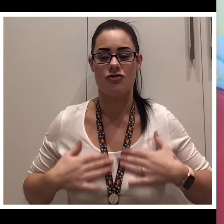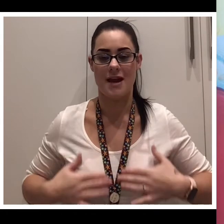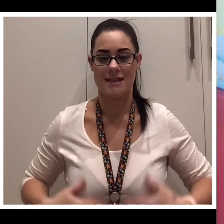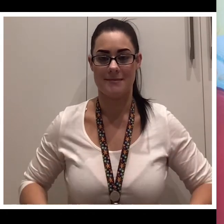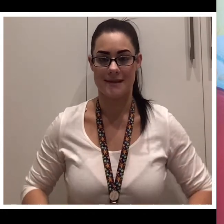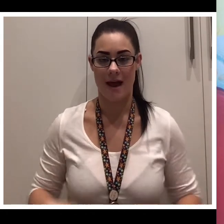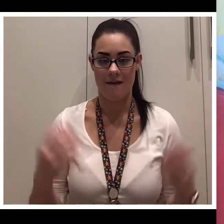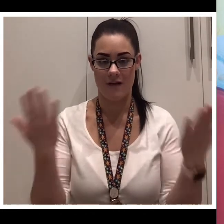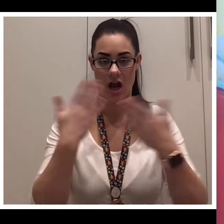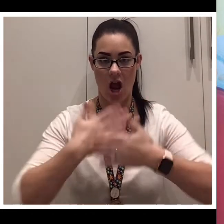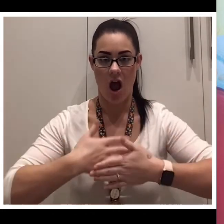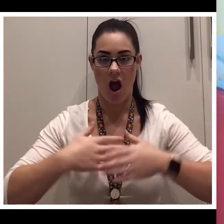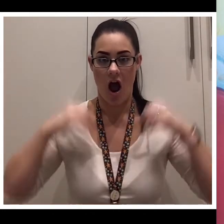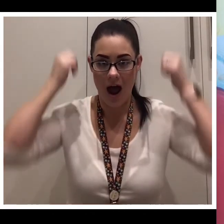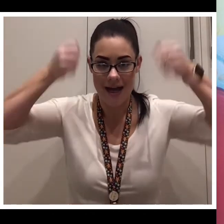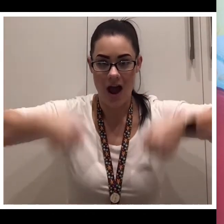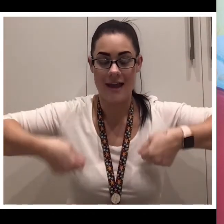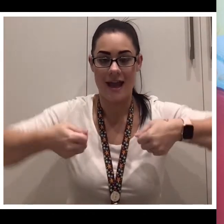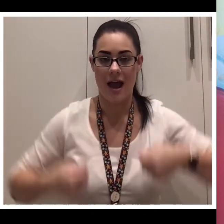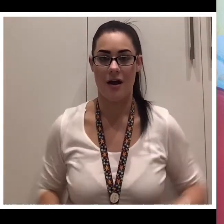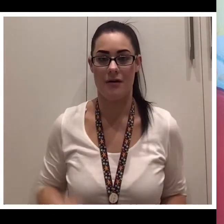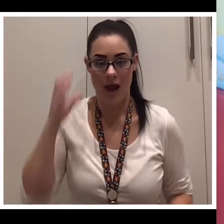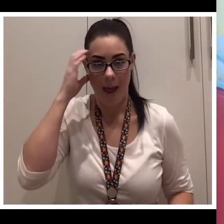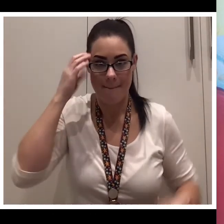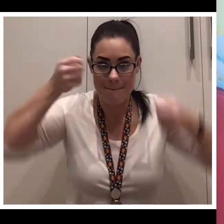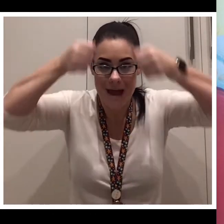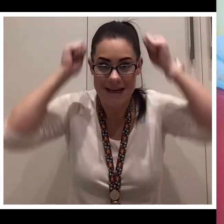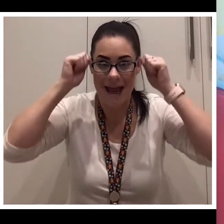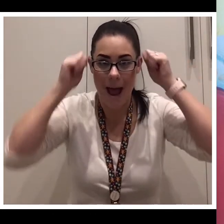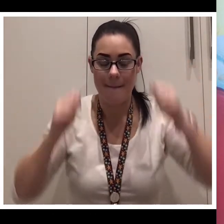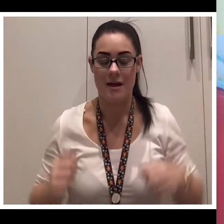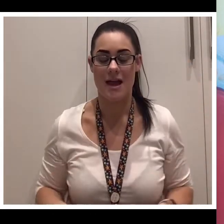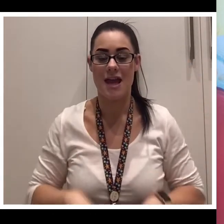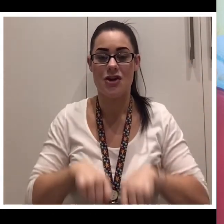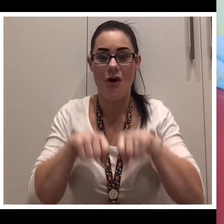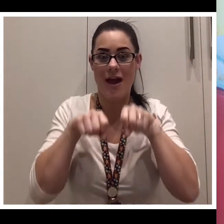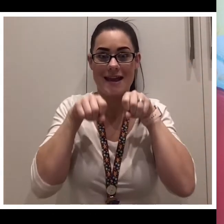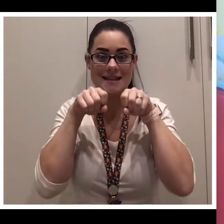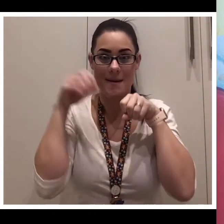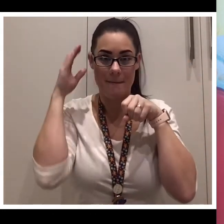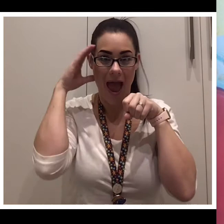dressed himself in her nightgown and bedcap and got into bed.